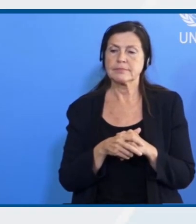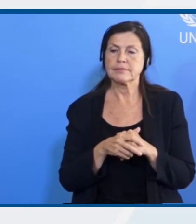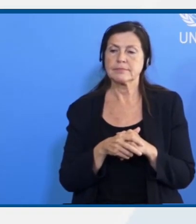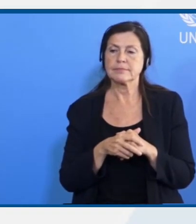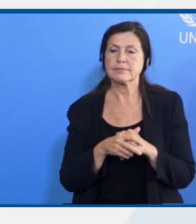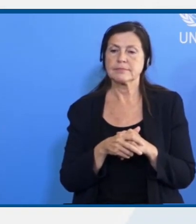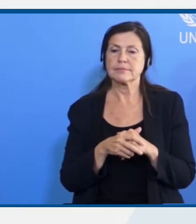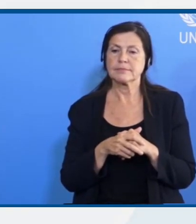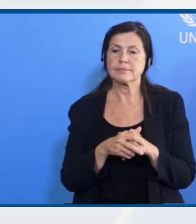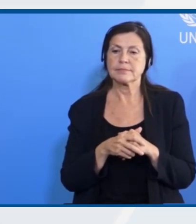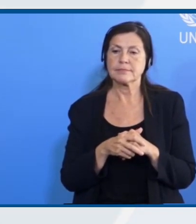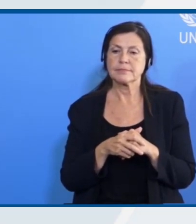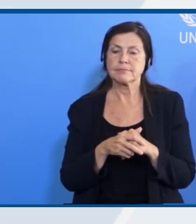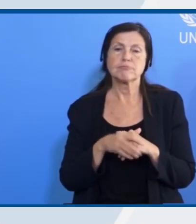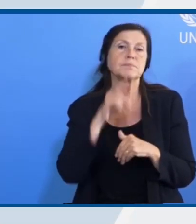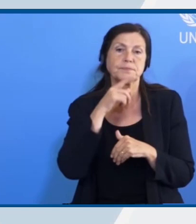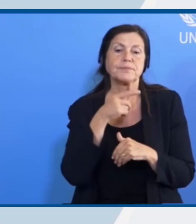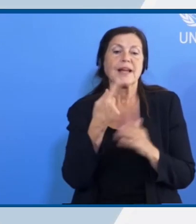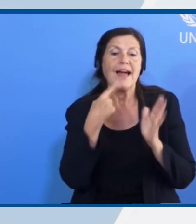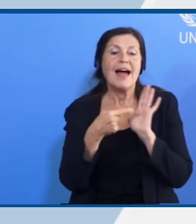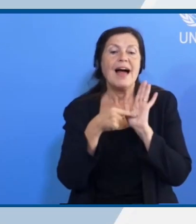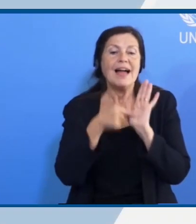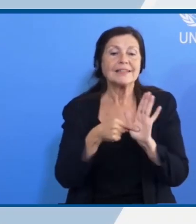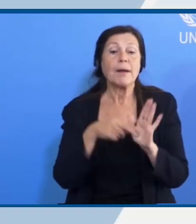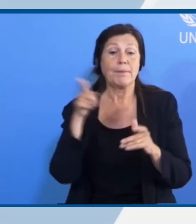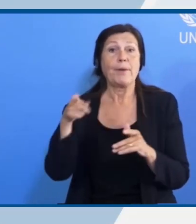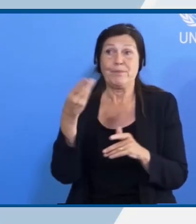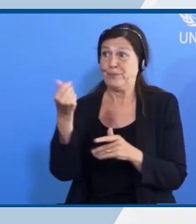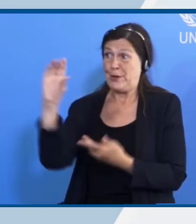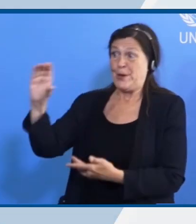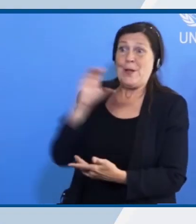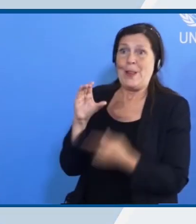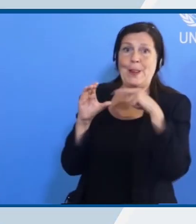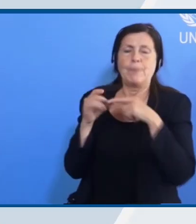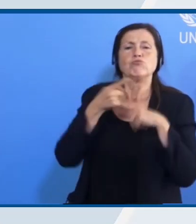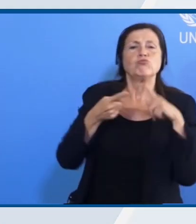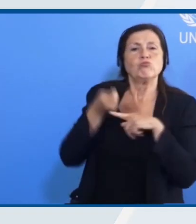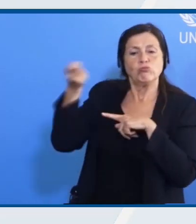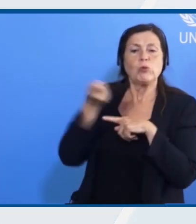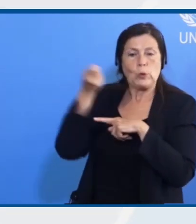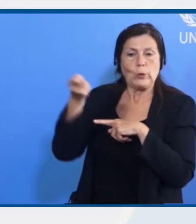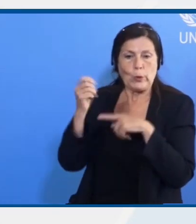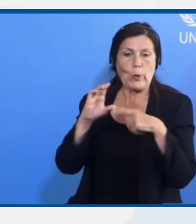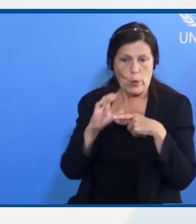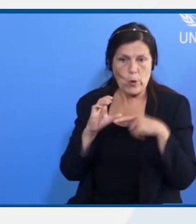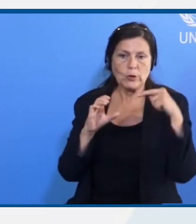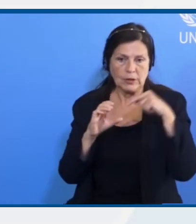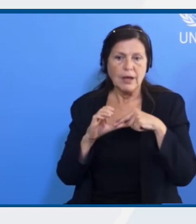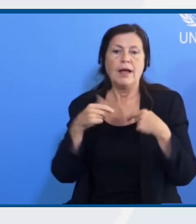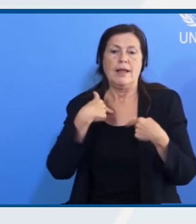and we collect their utilization and see the impact, and based on the impact we are designing the products